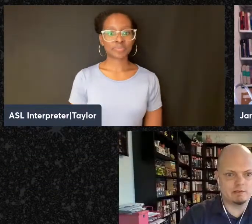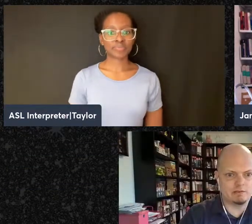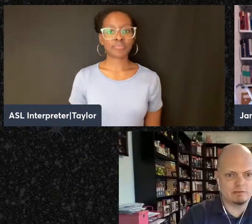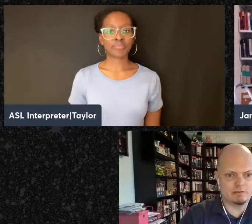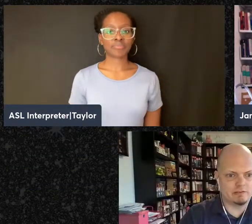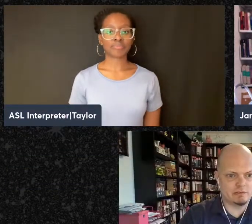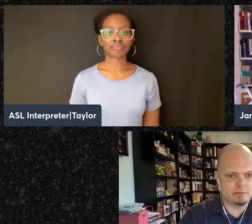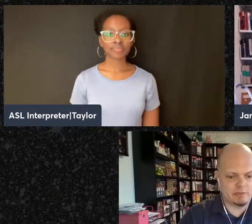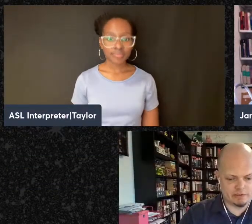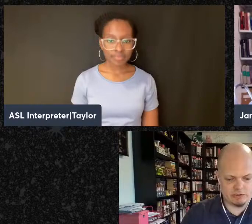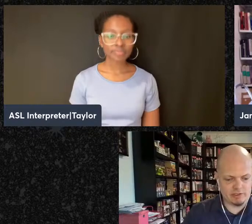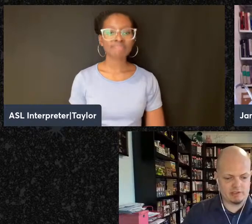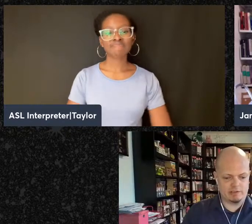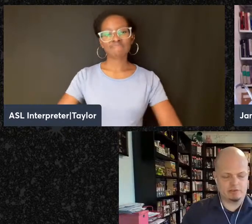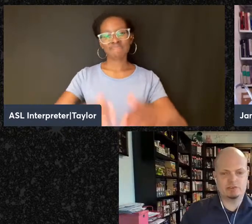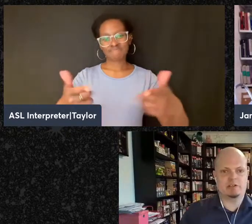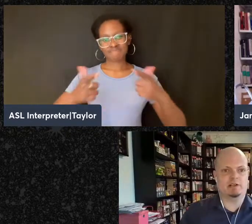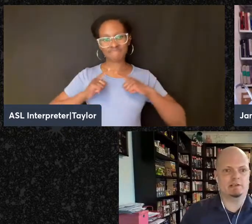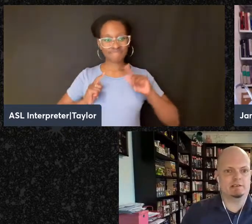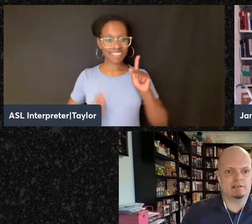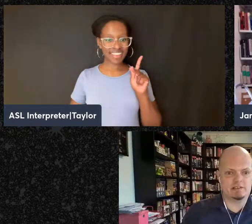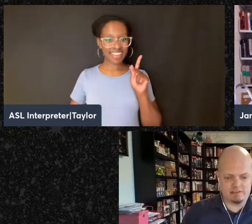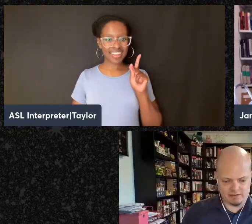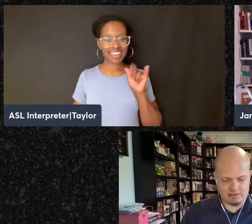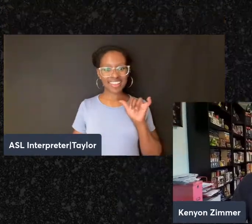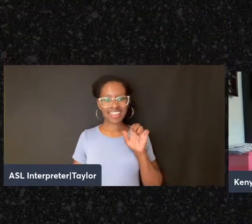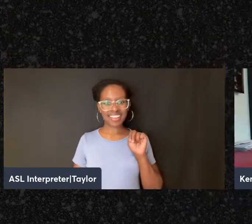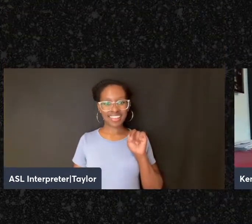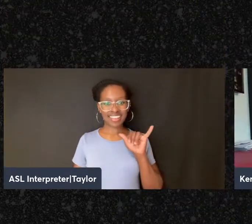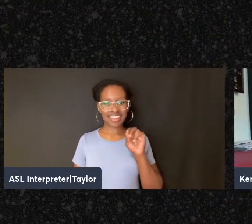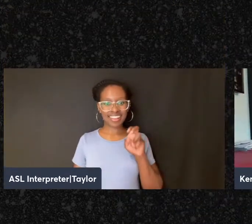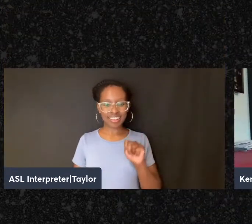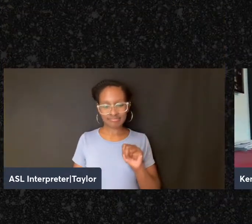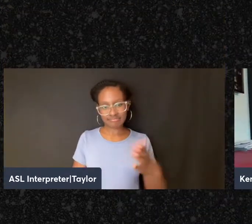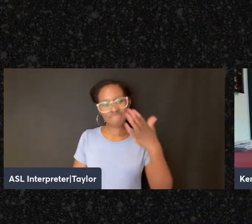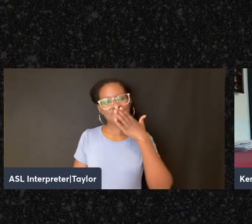Thank you so much, Janet. Let's see.